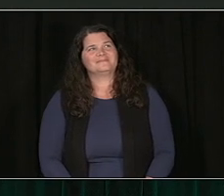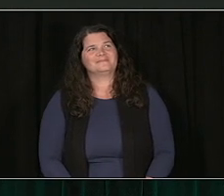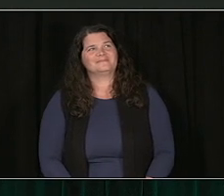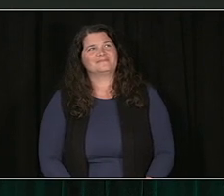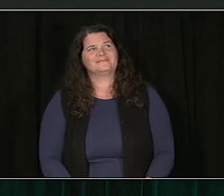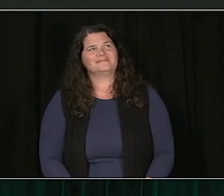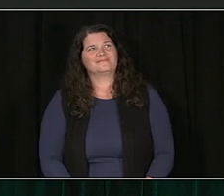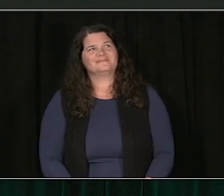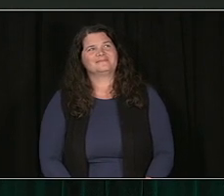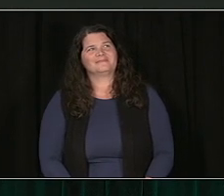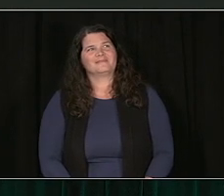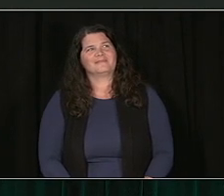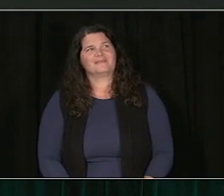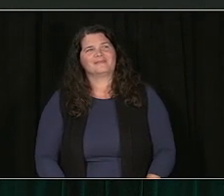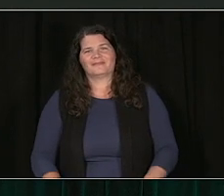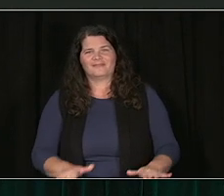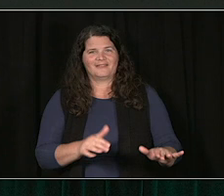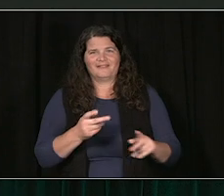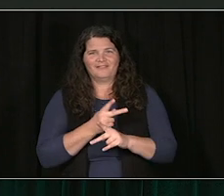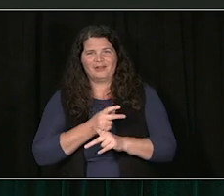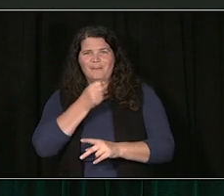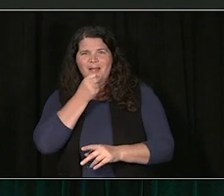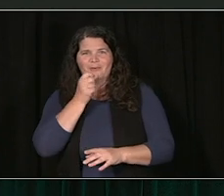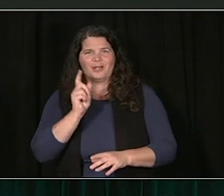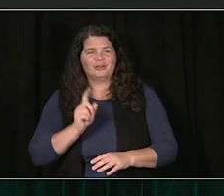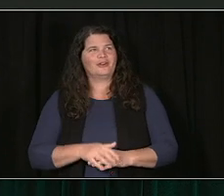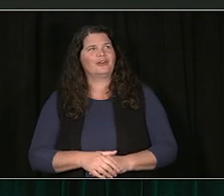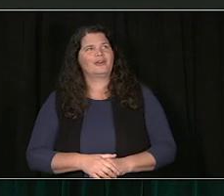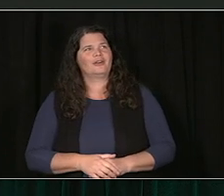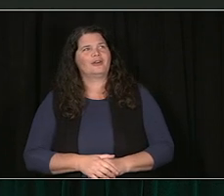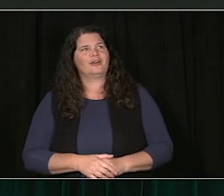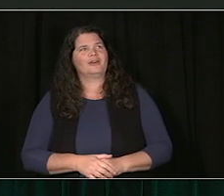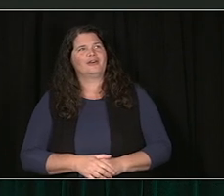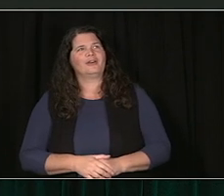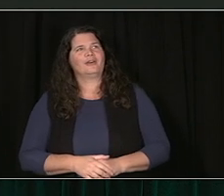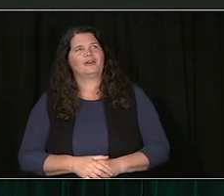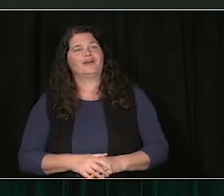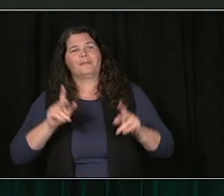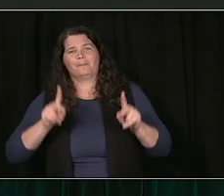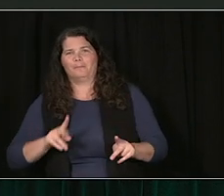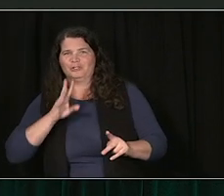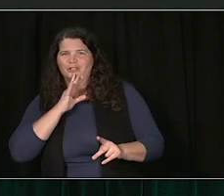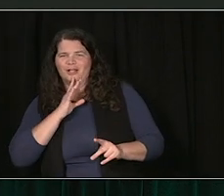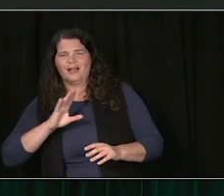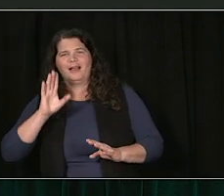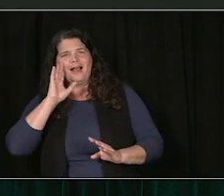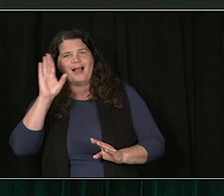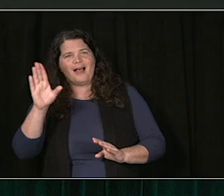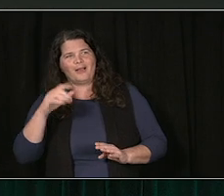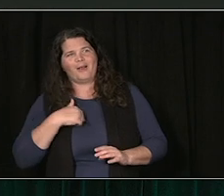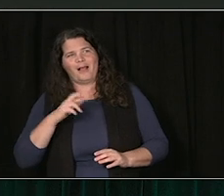It's okay if I don't. I think we can get you one. There you go. Hi, my name, hello. Hi, I'm Rayana Malone.